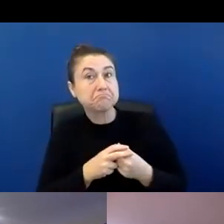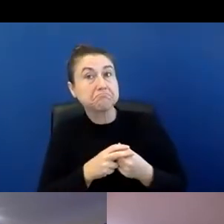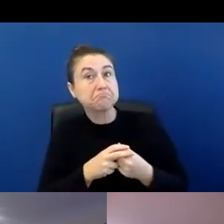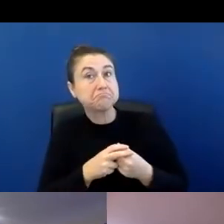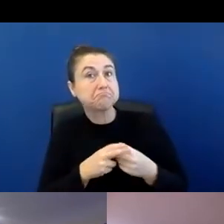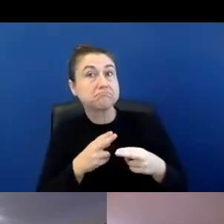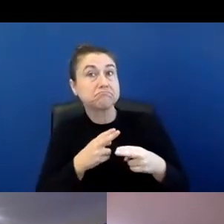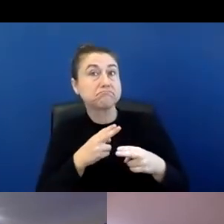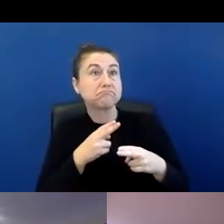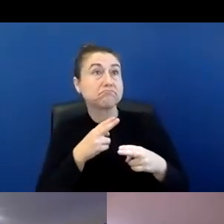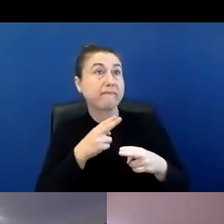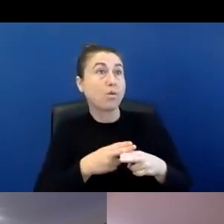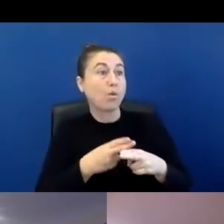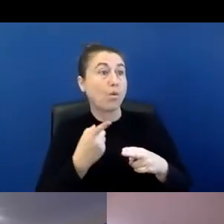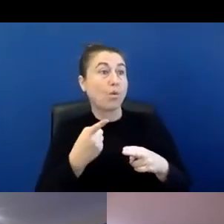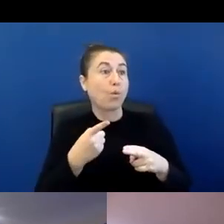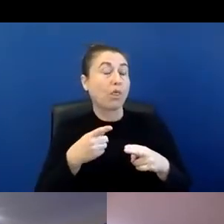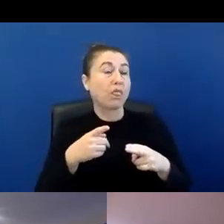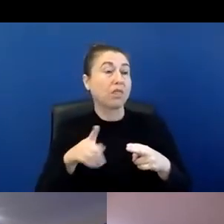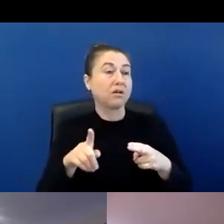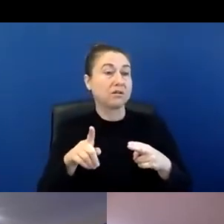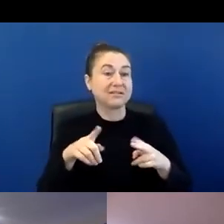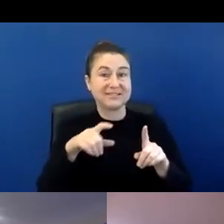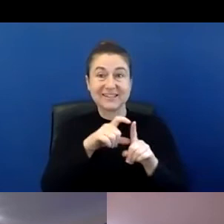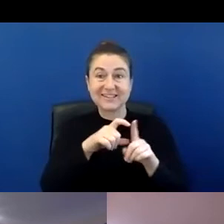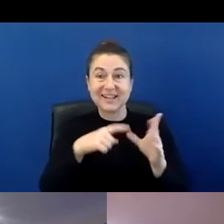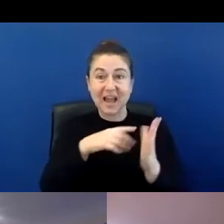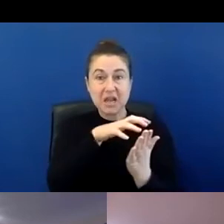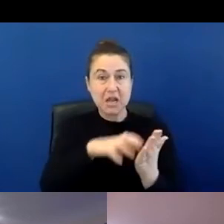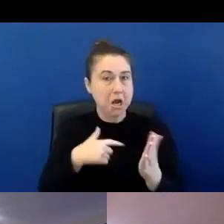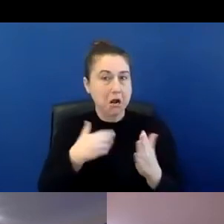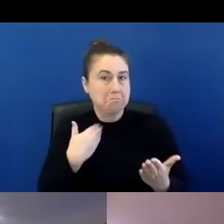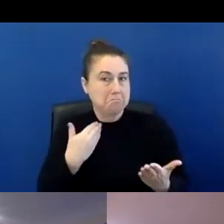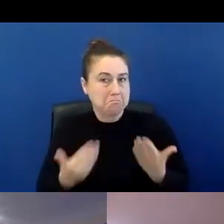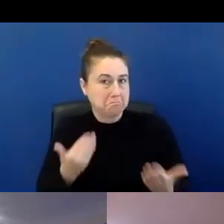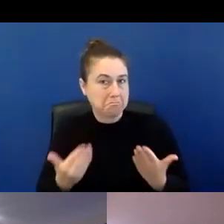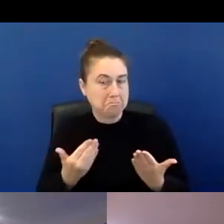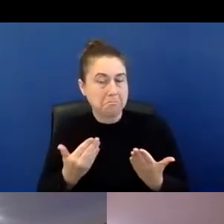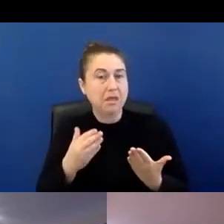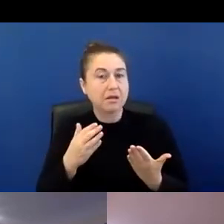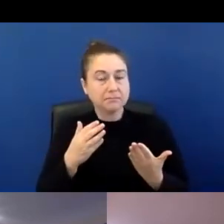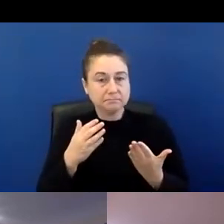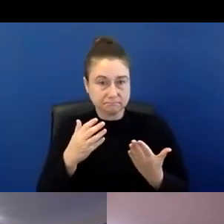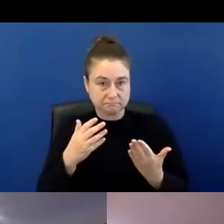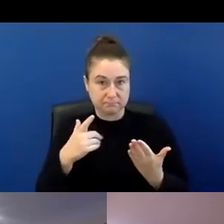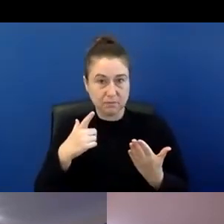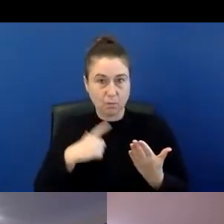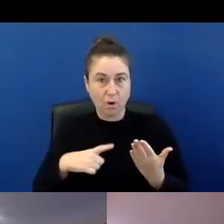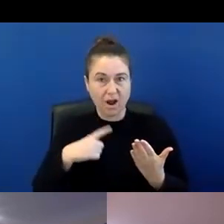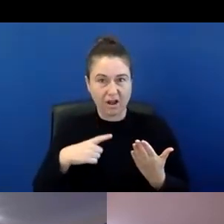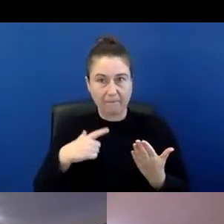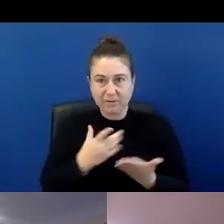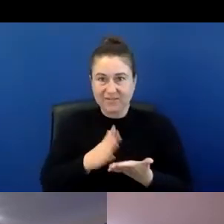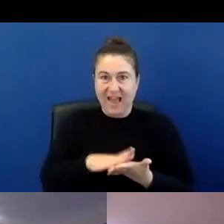for the provisions within the DDA, I'm not too certain, mainly because of the way that they're